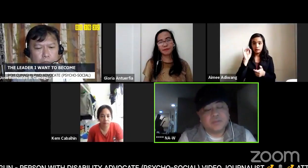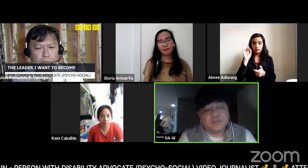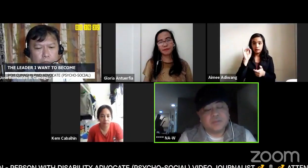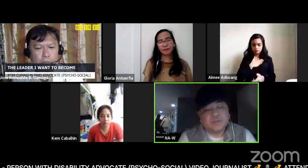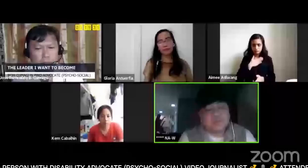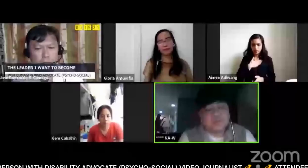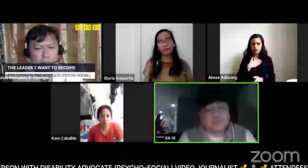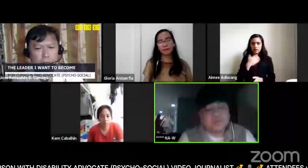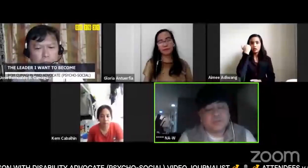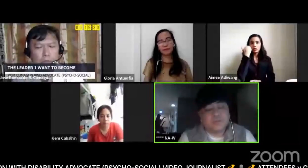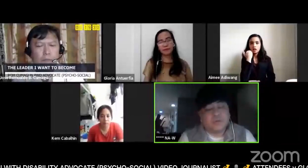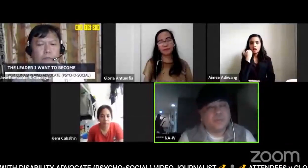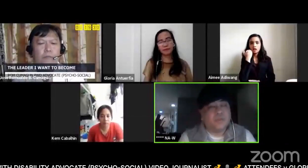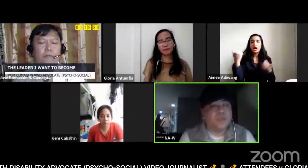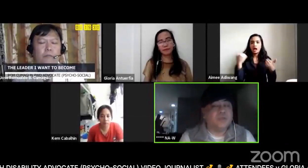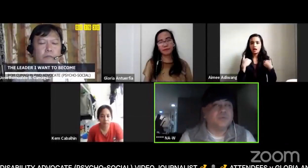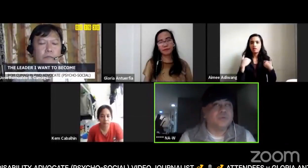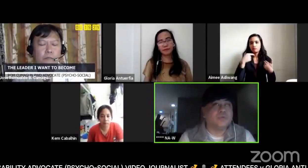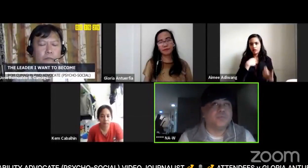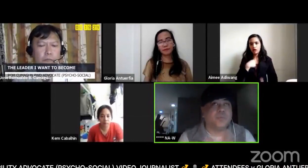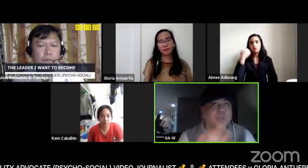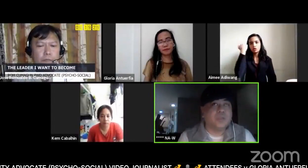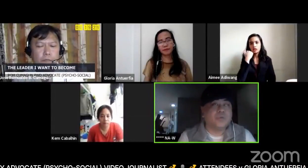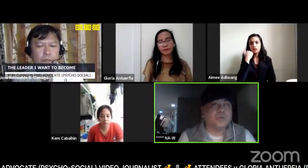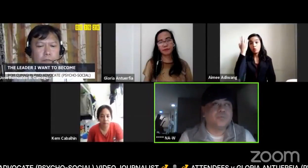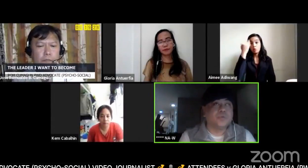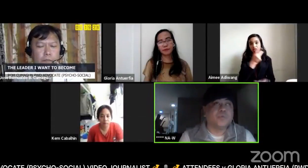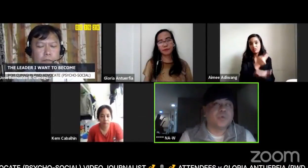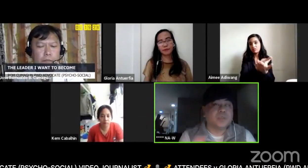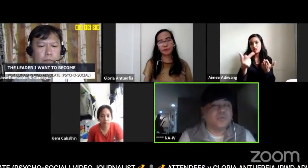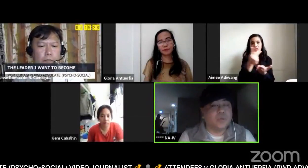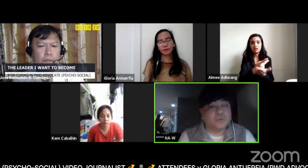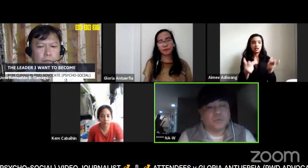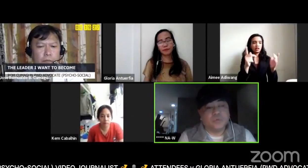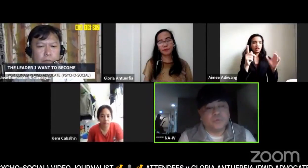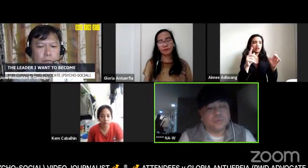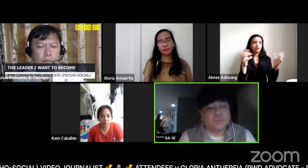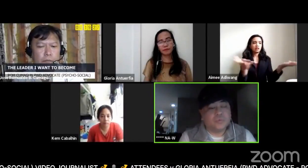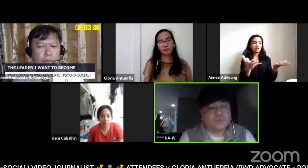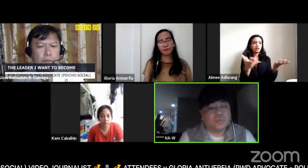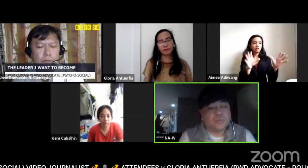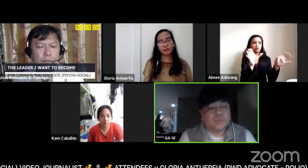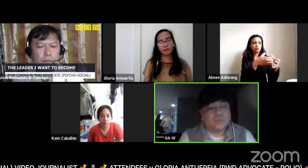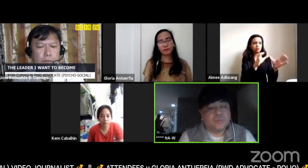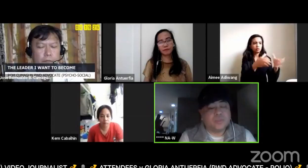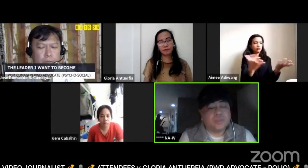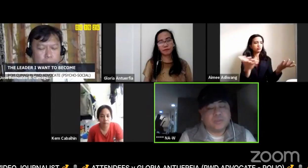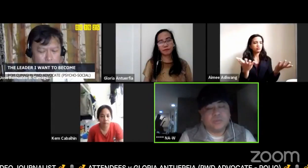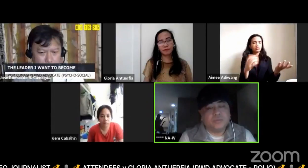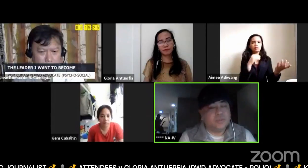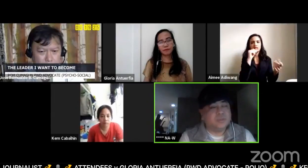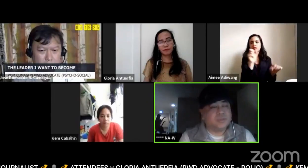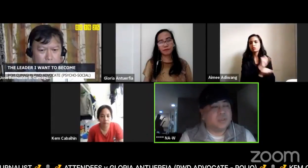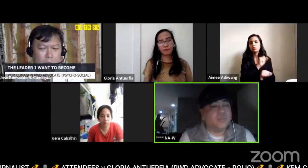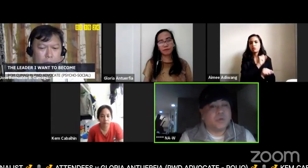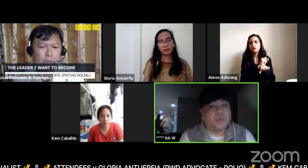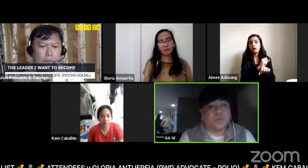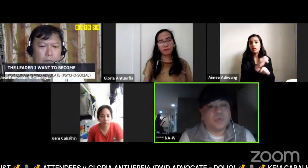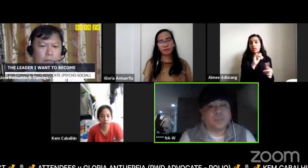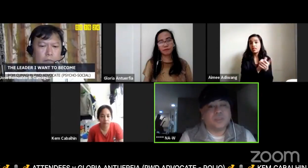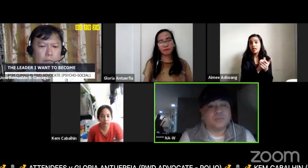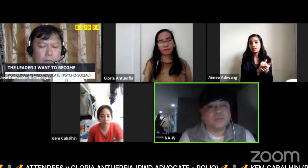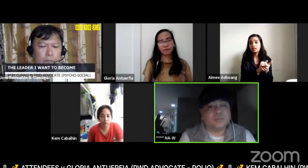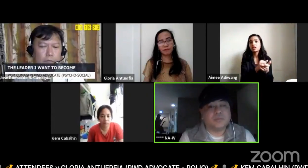inadequacy or my failure to bring the group to where they want to go. That to me is